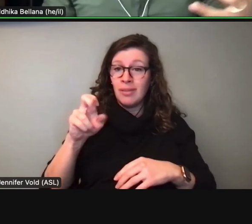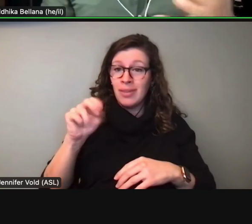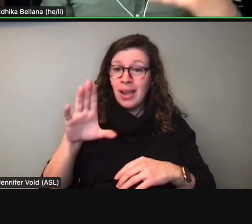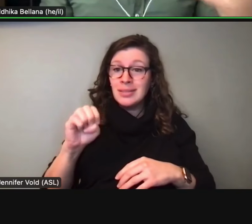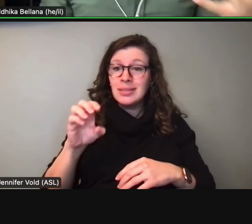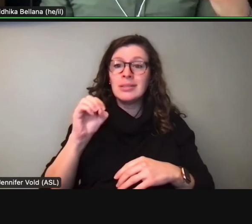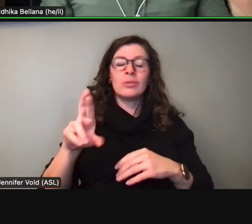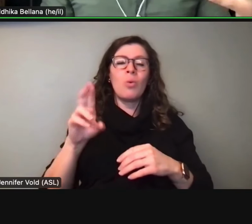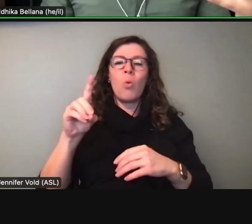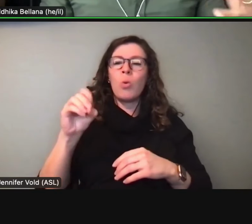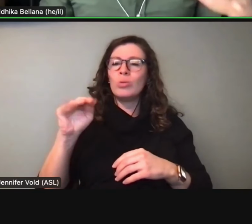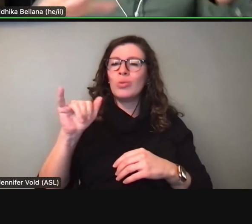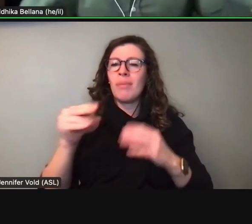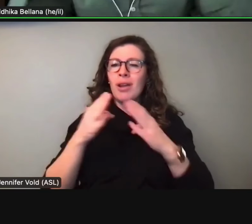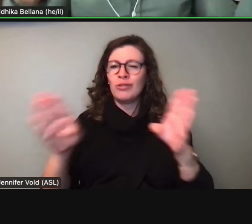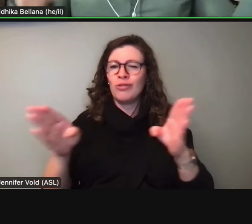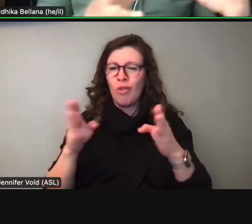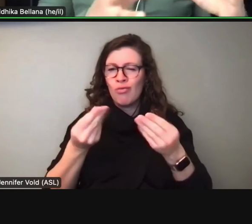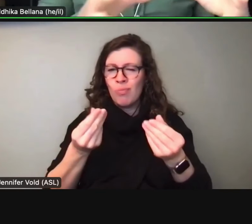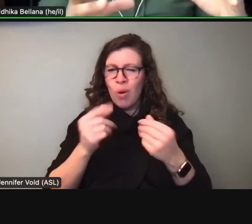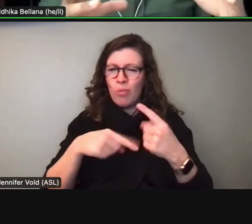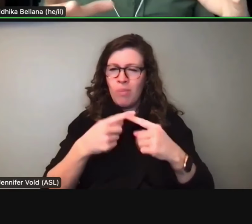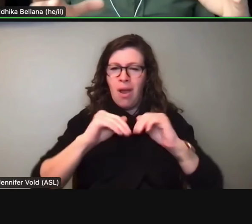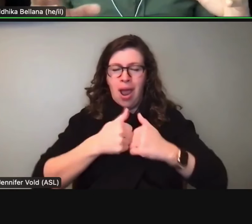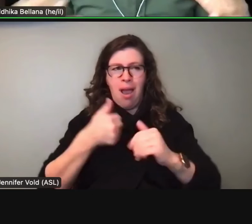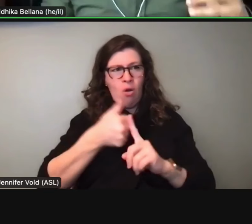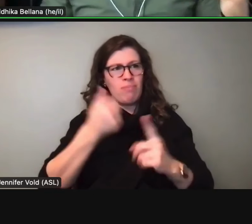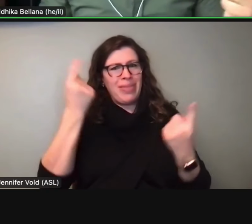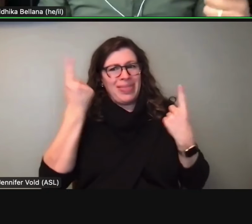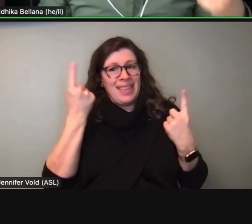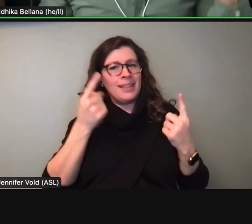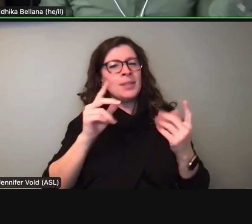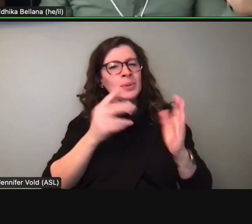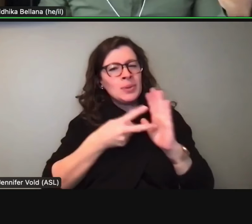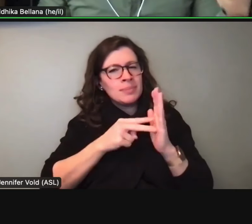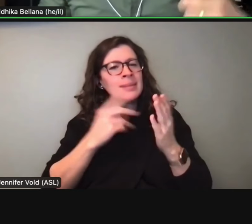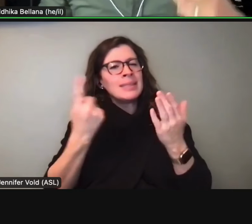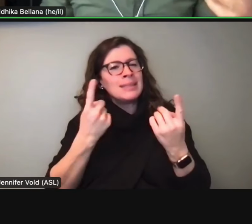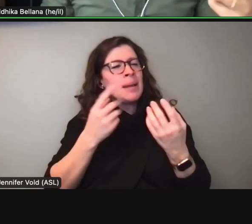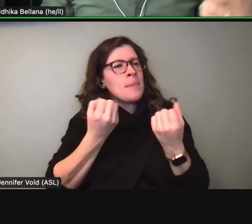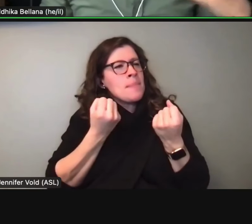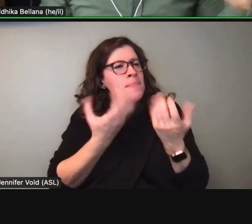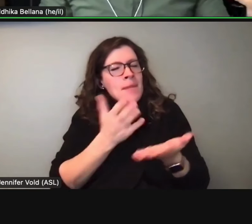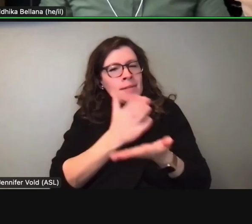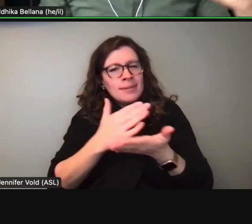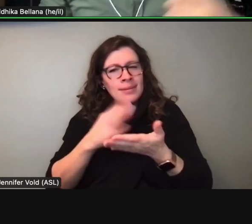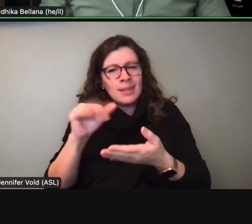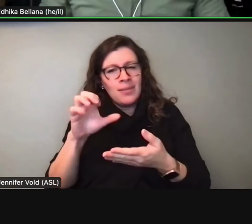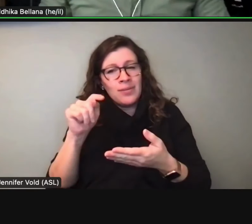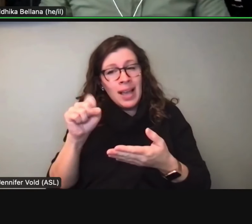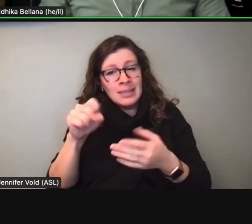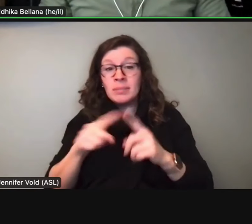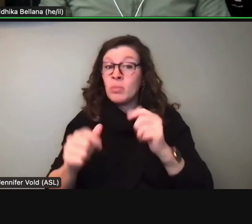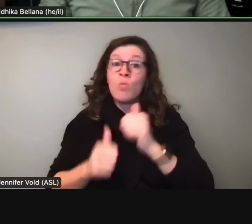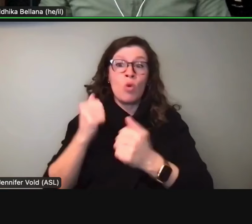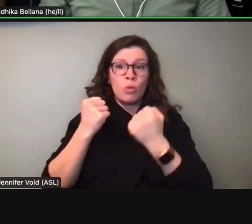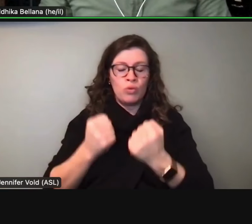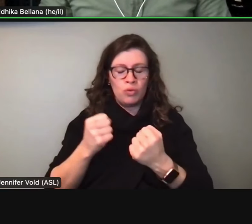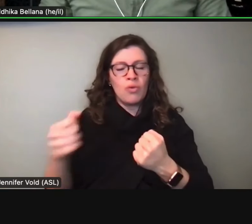how participants were thinking. So it seems to be some kind of multifaceted piece, but most prominently a change in the topics that were coming to